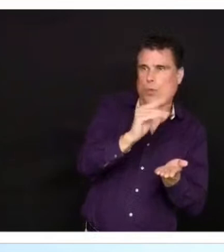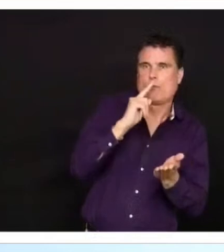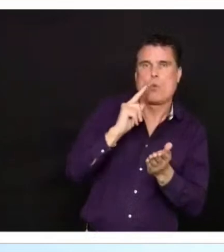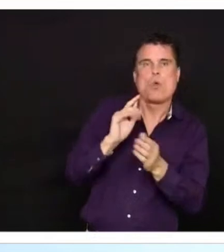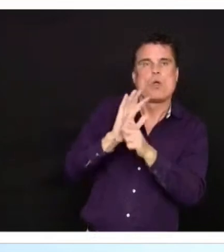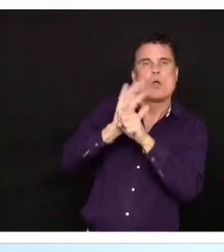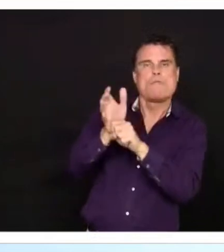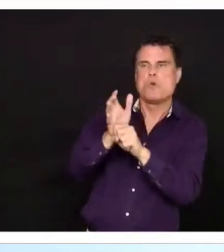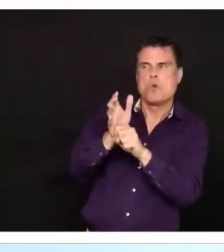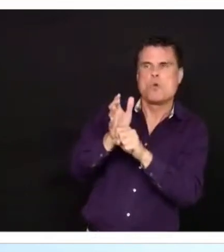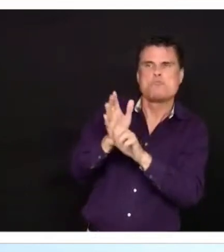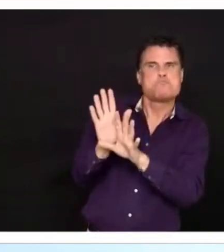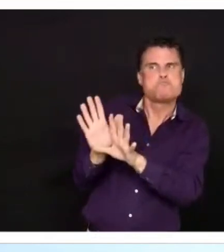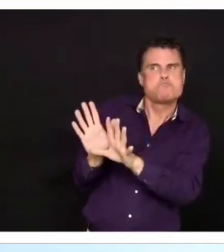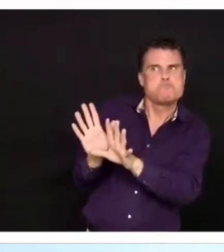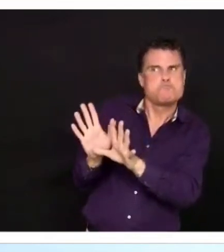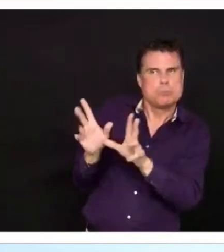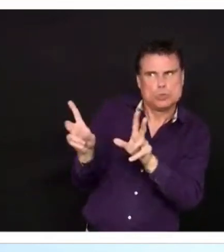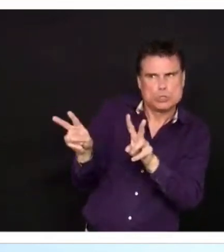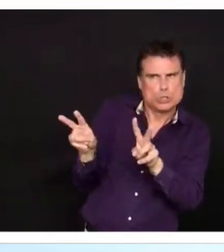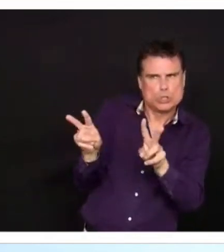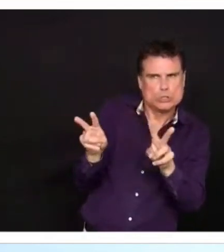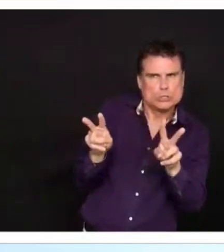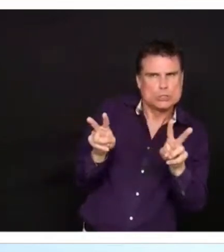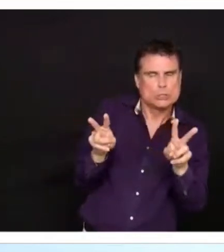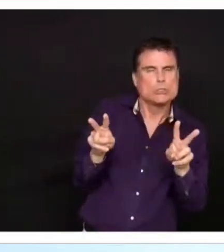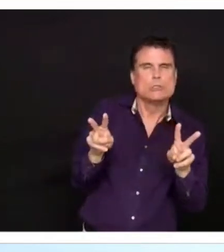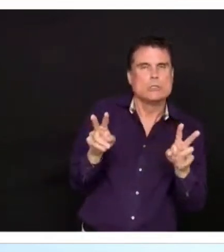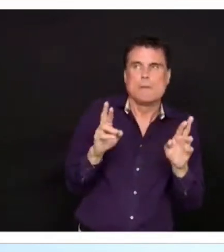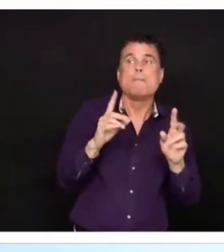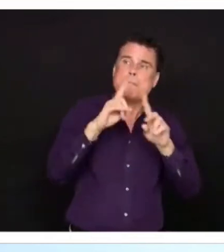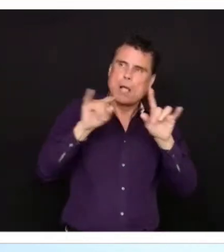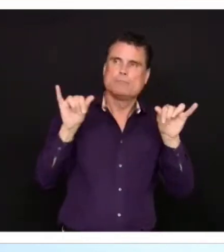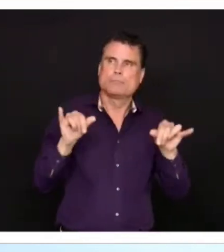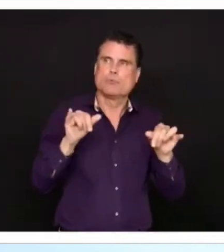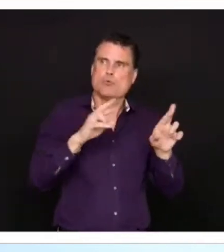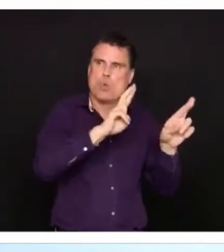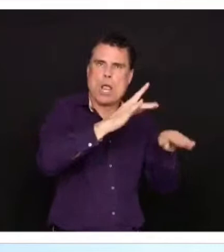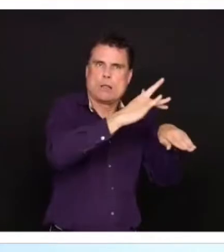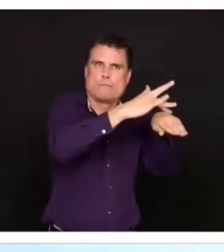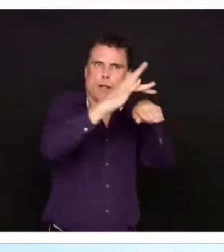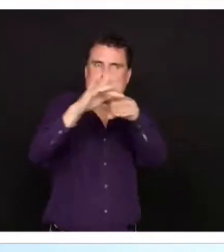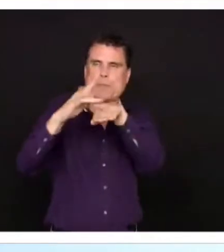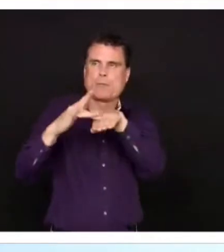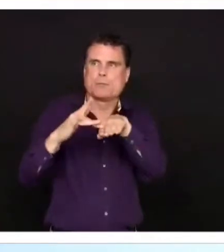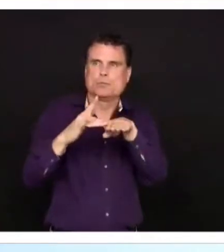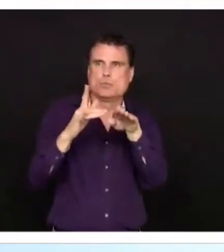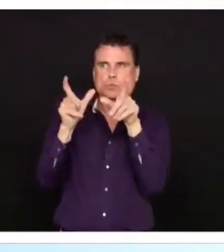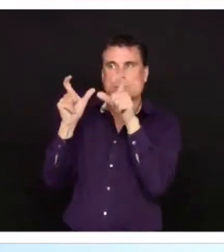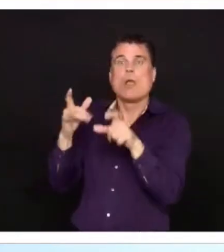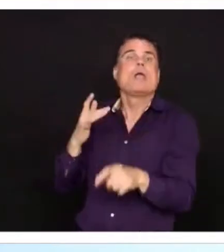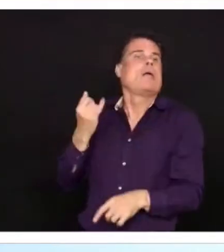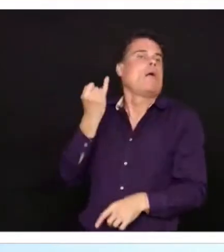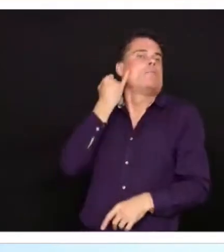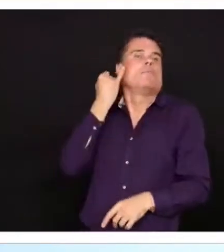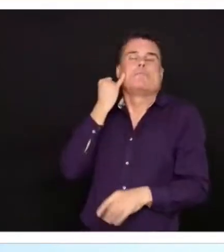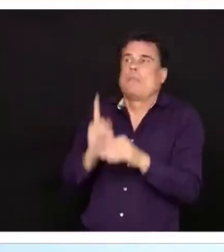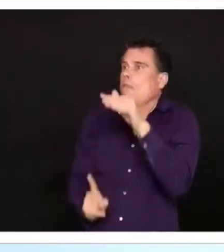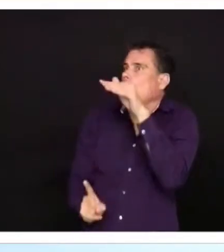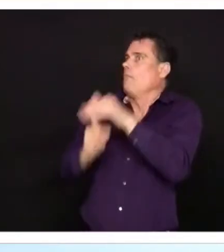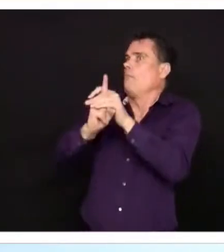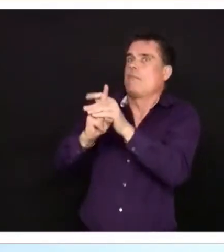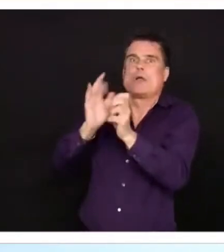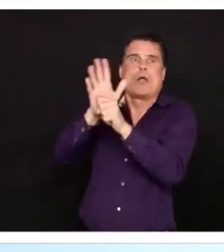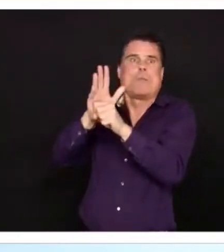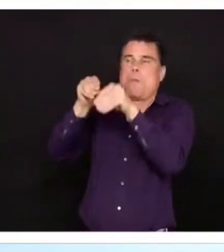to naturally wane away during the summer. We have seen some decreases, certainly here in BC and across Canada, but we don't